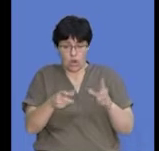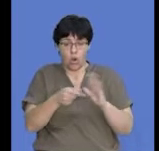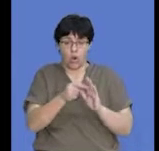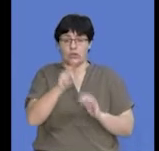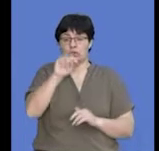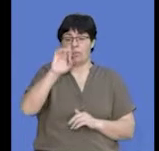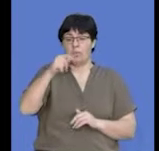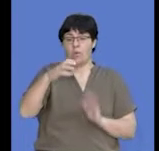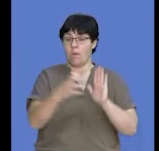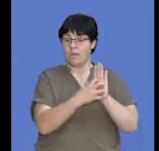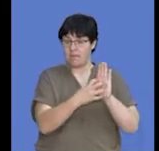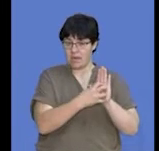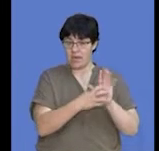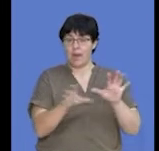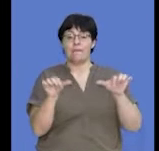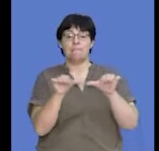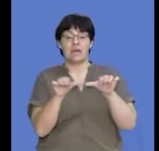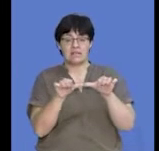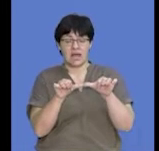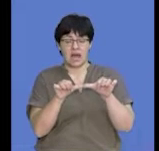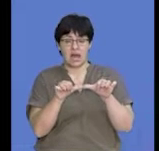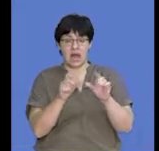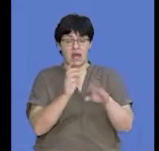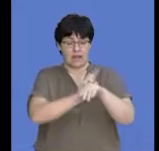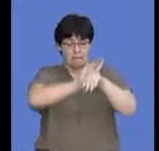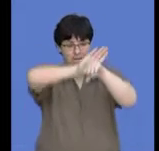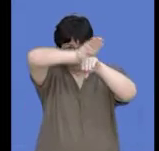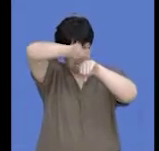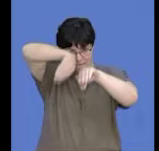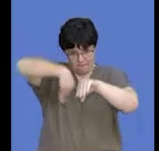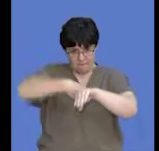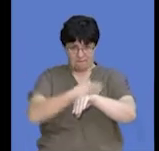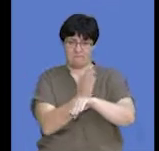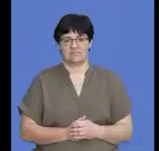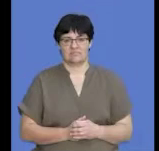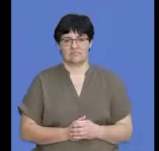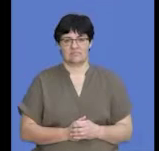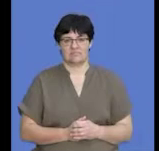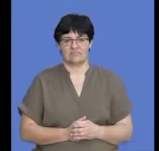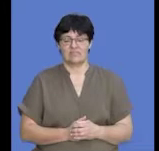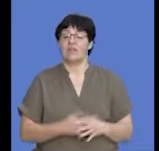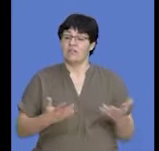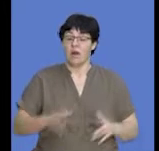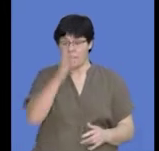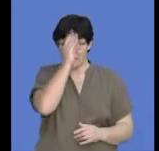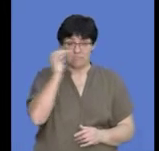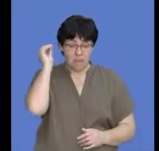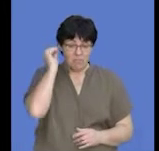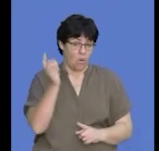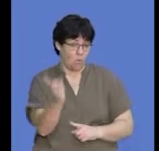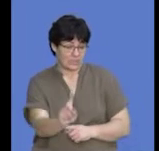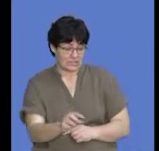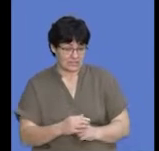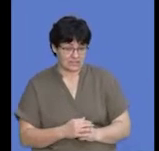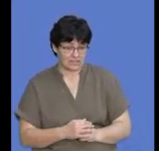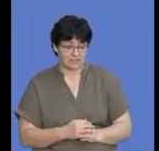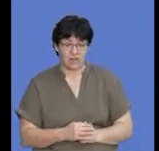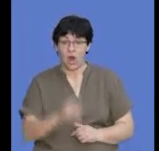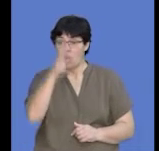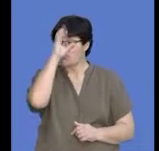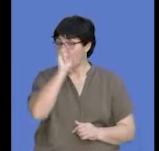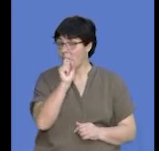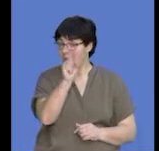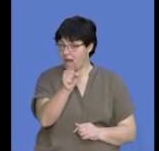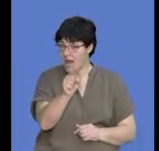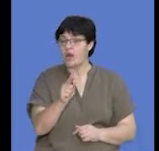topographic map measured in a clockwise direction, that is the true bearing. So take note of the following. Remember